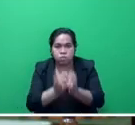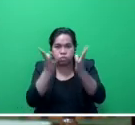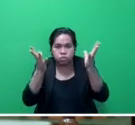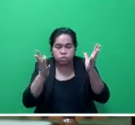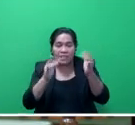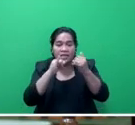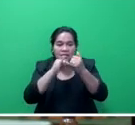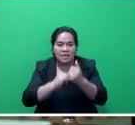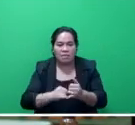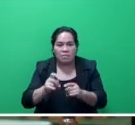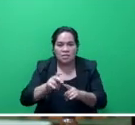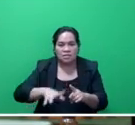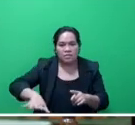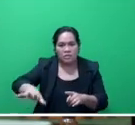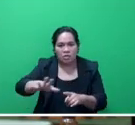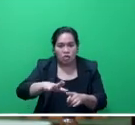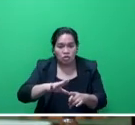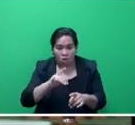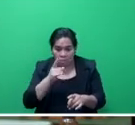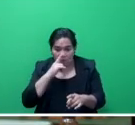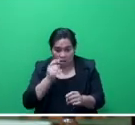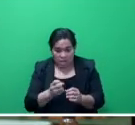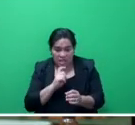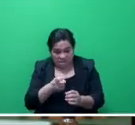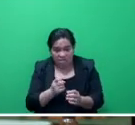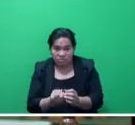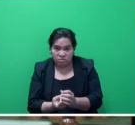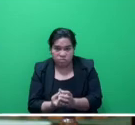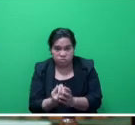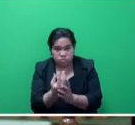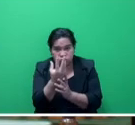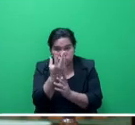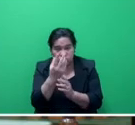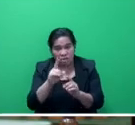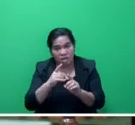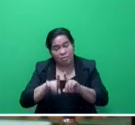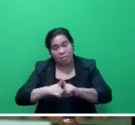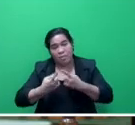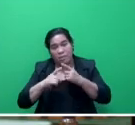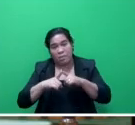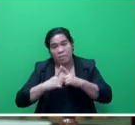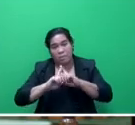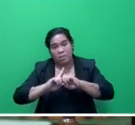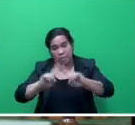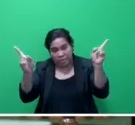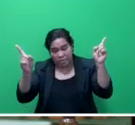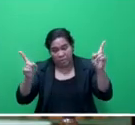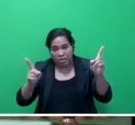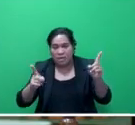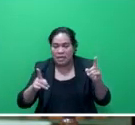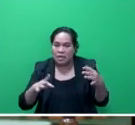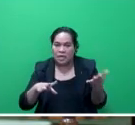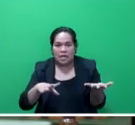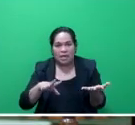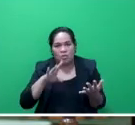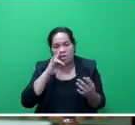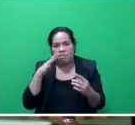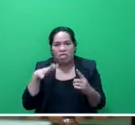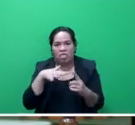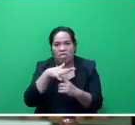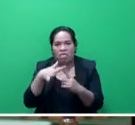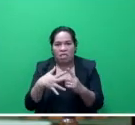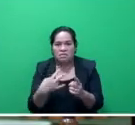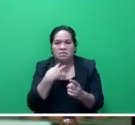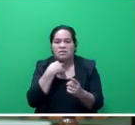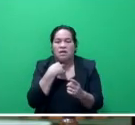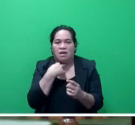Ocean, and the cable goes, we'll be completely disconnected. We'll only be able to rely on satellite communication, which is